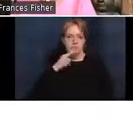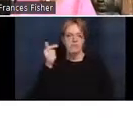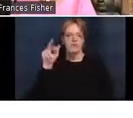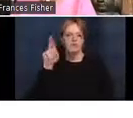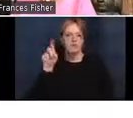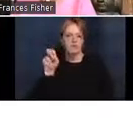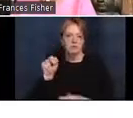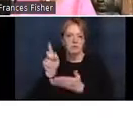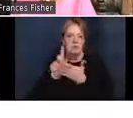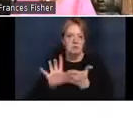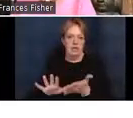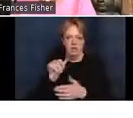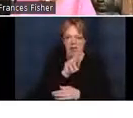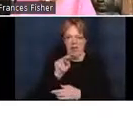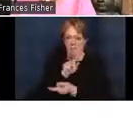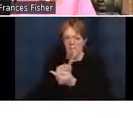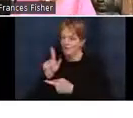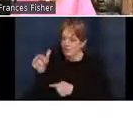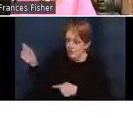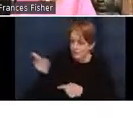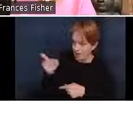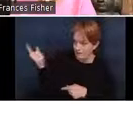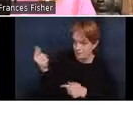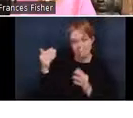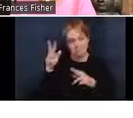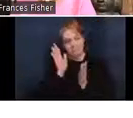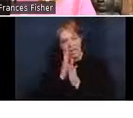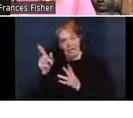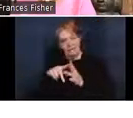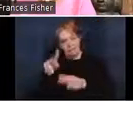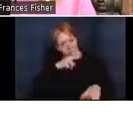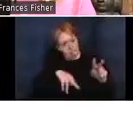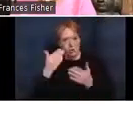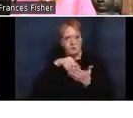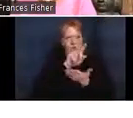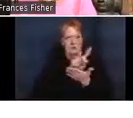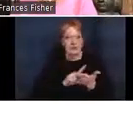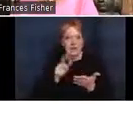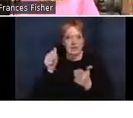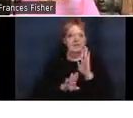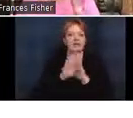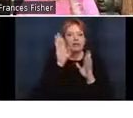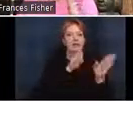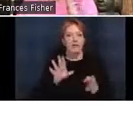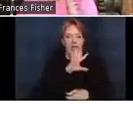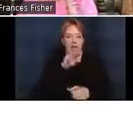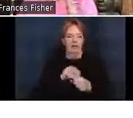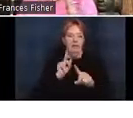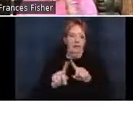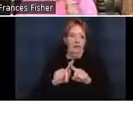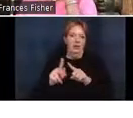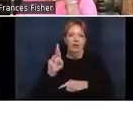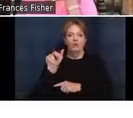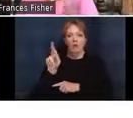met. She invited him to her gardens and asked him to redesign them. He developed an overall plan that incorporated a number of rare palms,